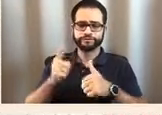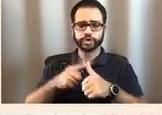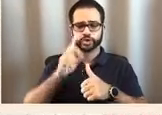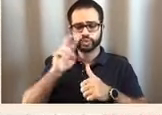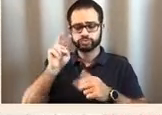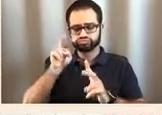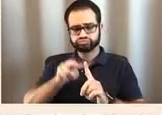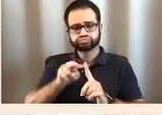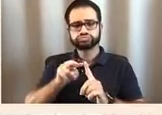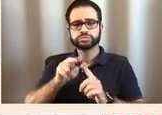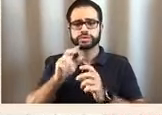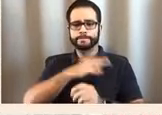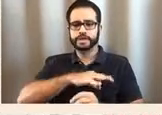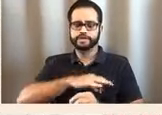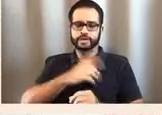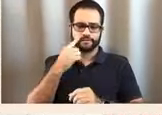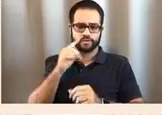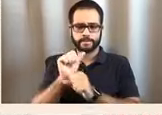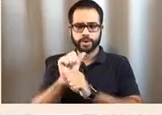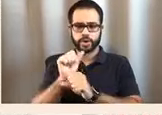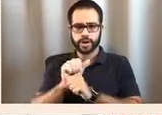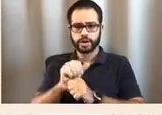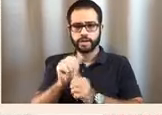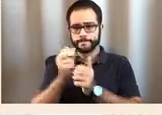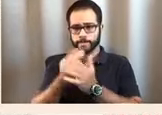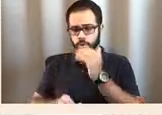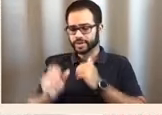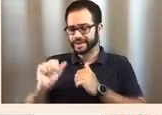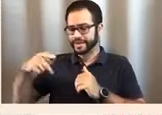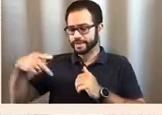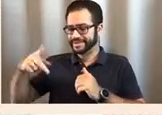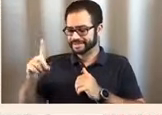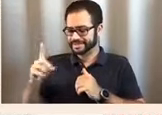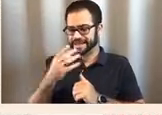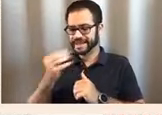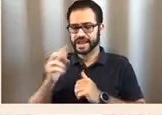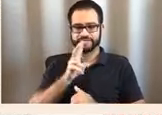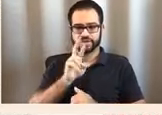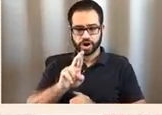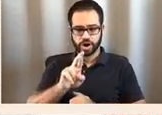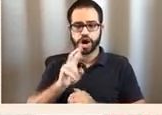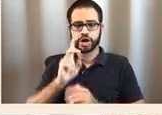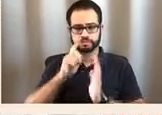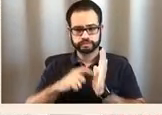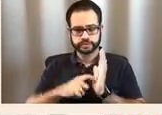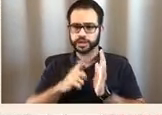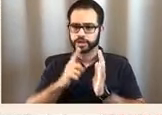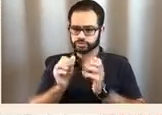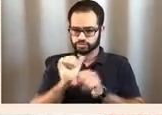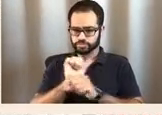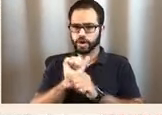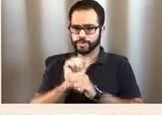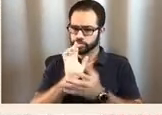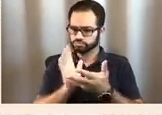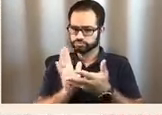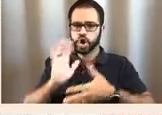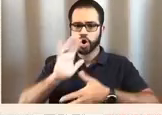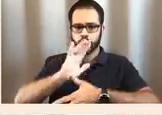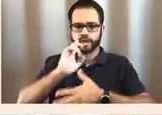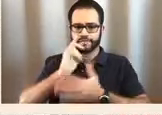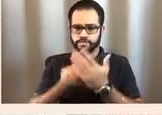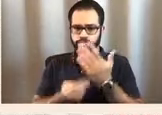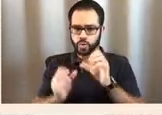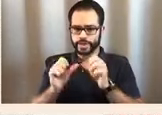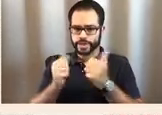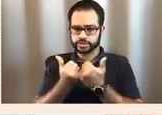and VR recognize the benefits of employment as a priority for both agencies. The first benefit of employment is